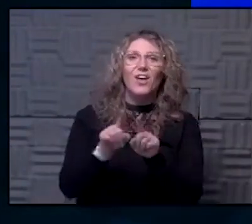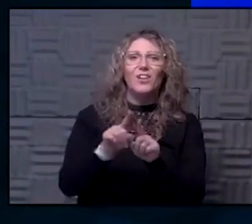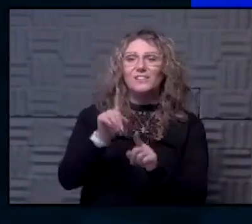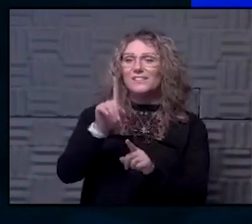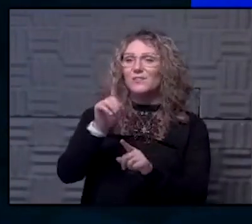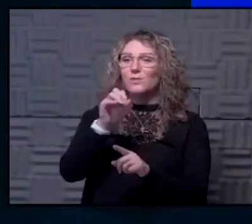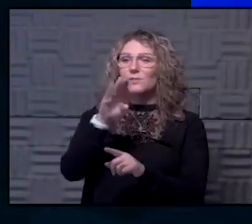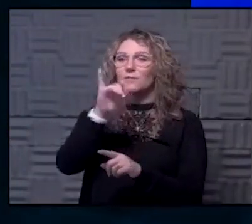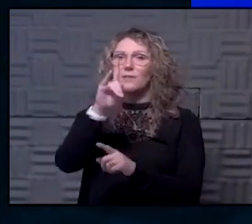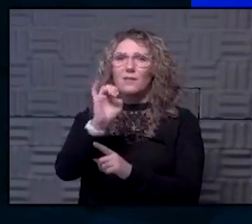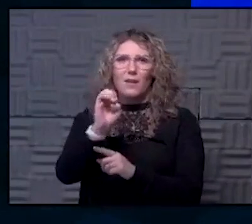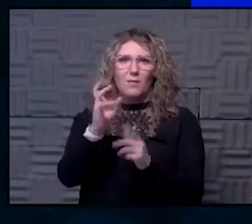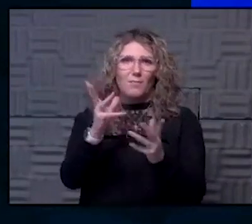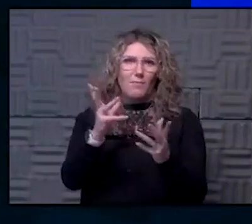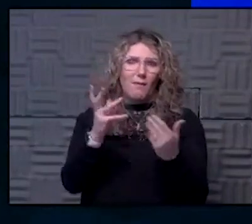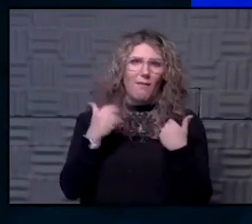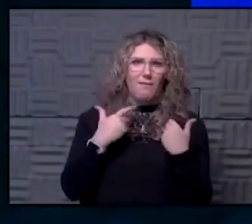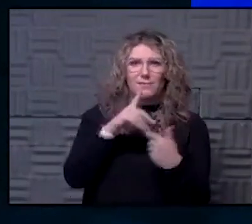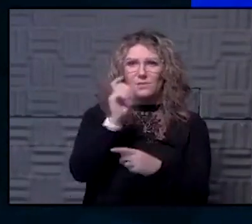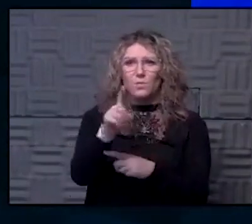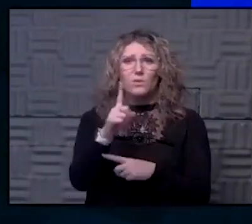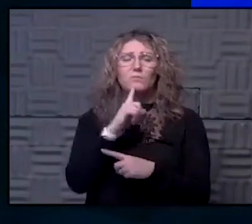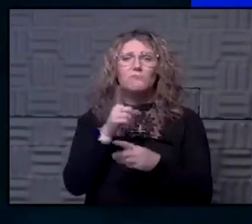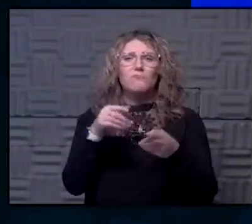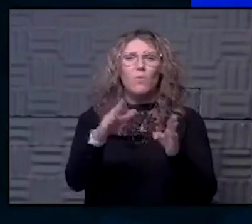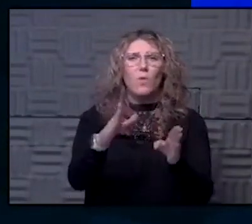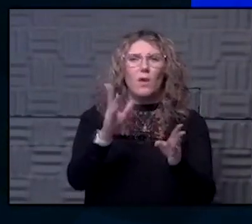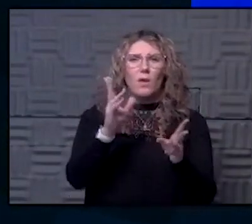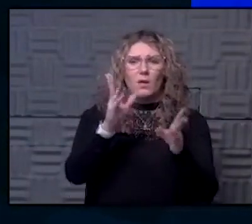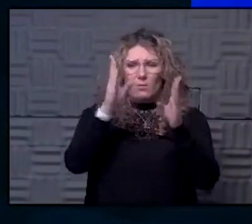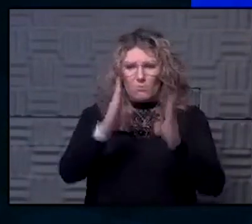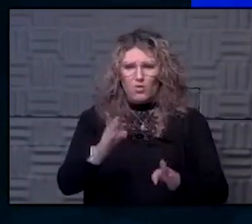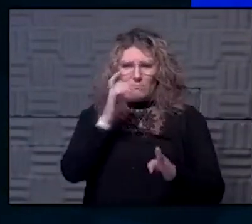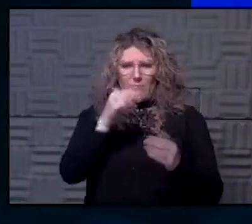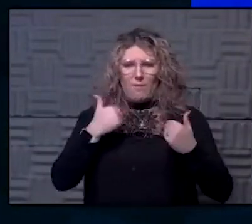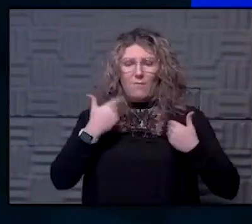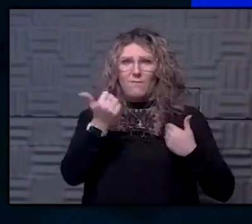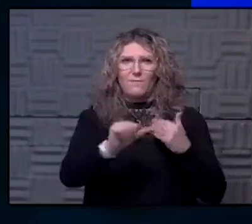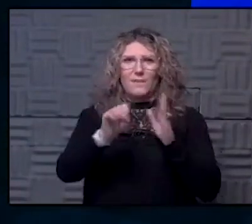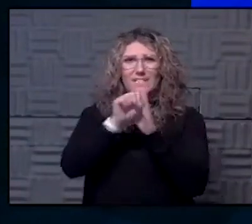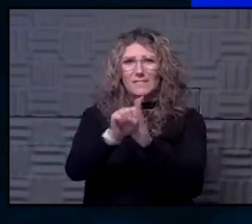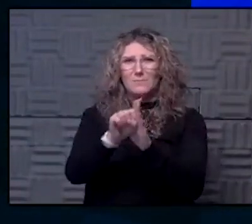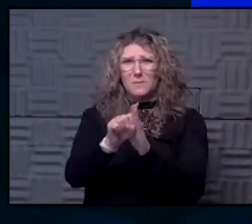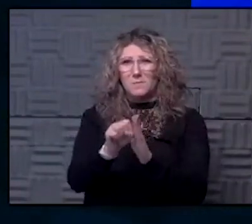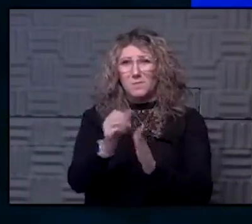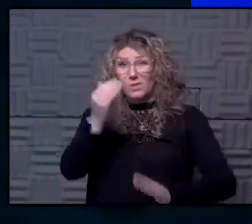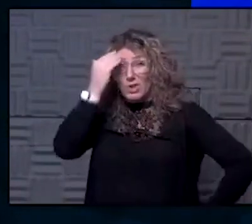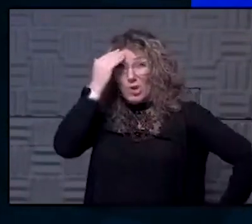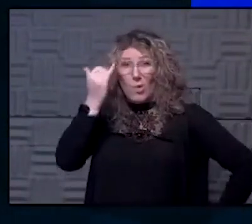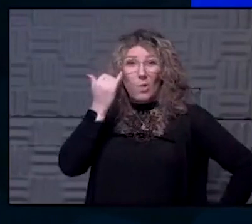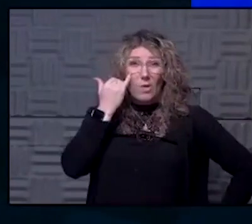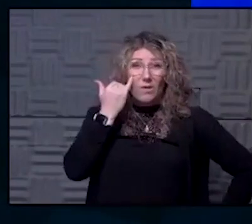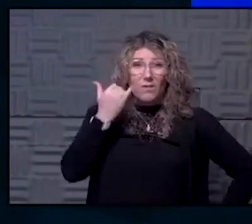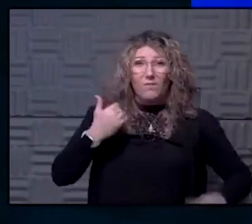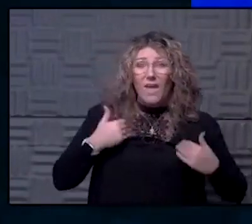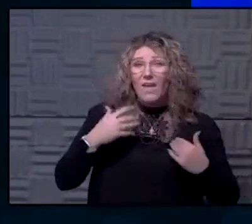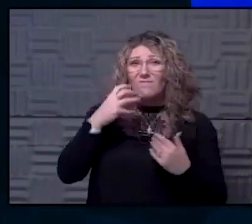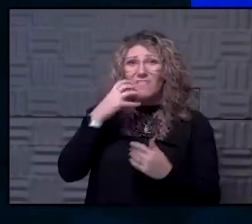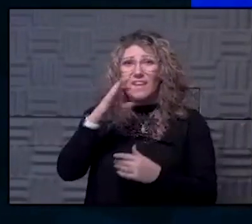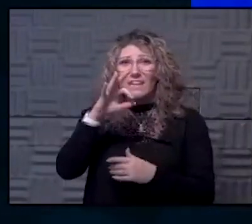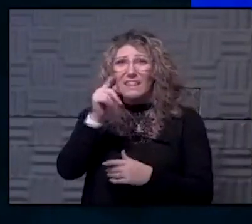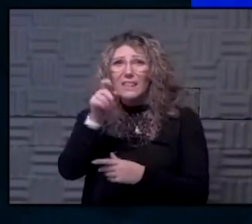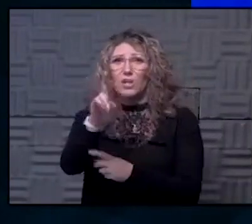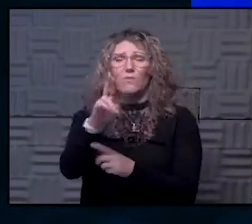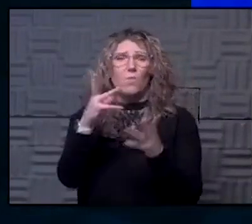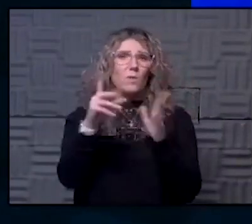question. Is there a way for a person who doesn't seem to be having any symptoms be able to tell if they have a fatty liver? All right. What are the